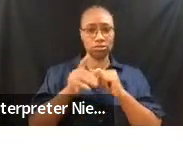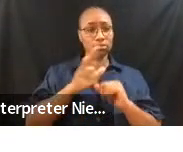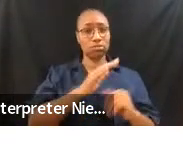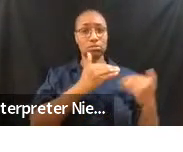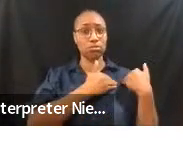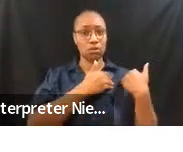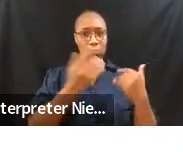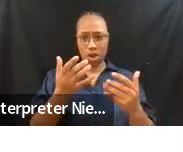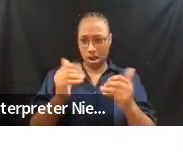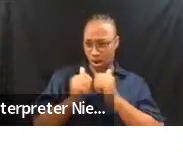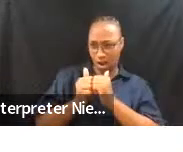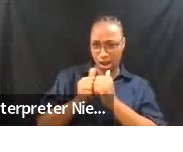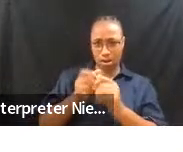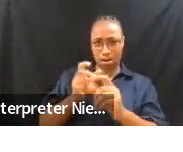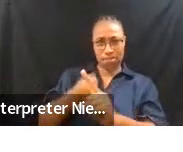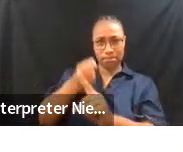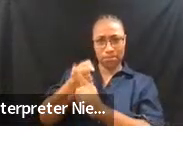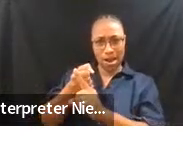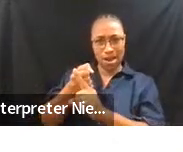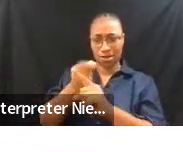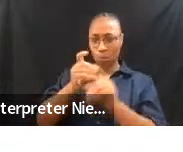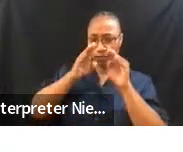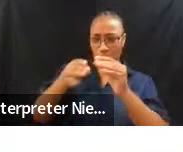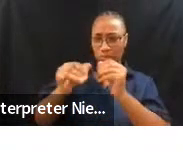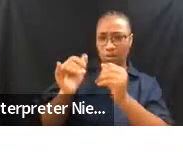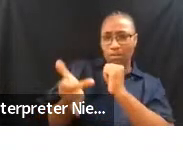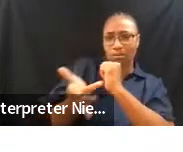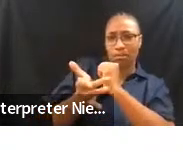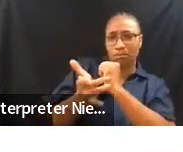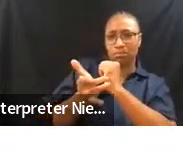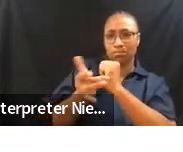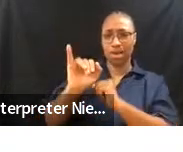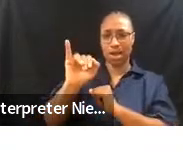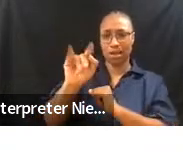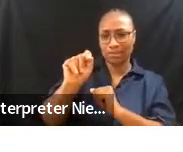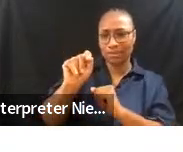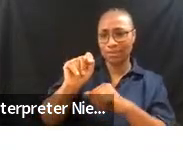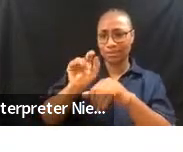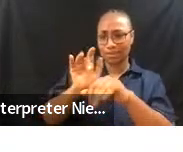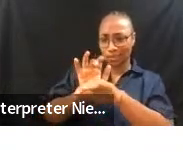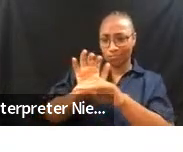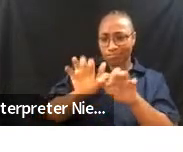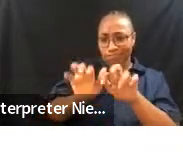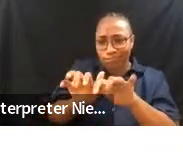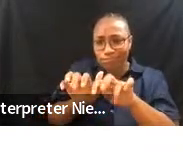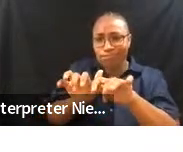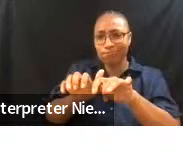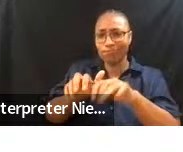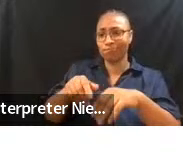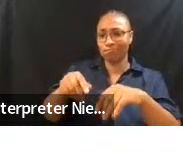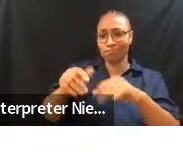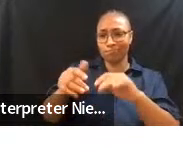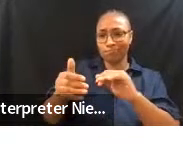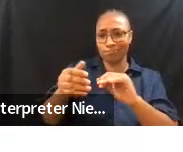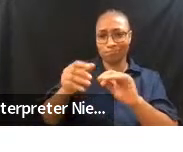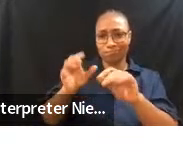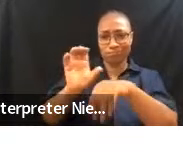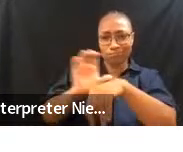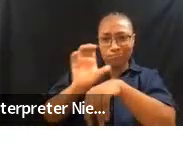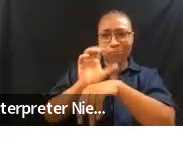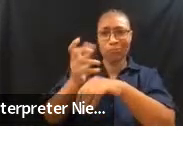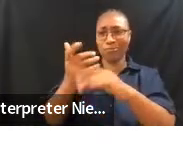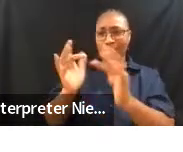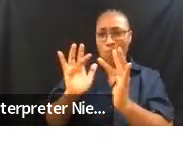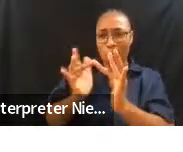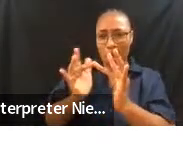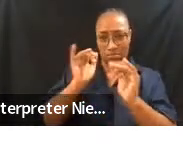IT, like check-in kiosk, patient portals, and online registration systems. We're then